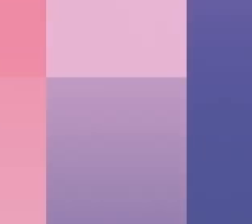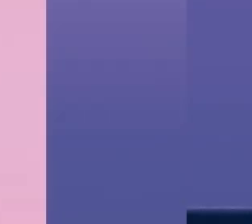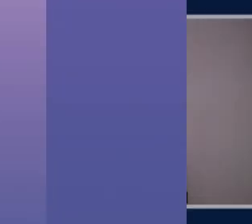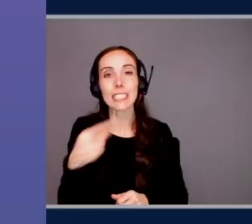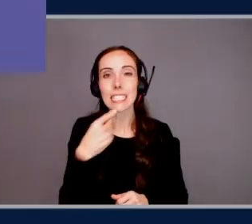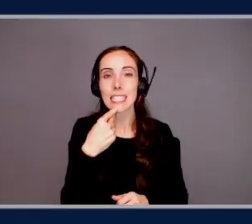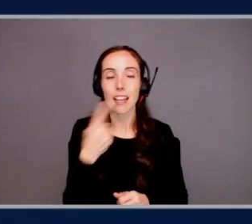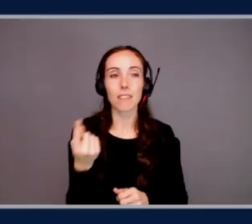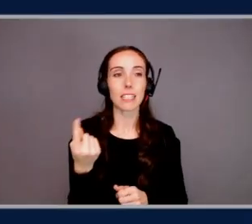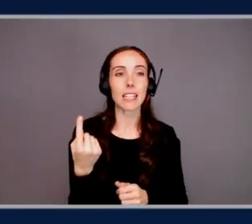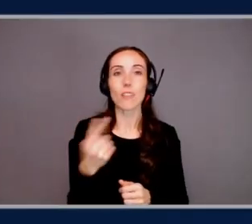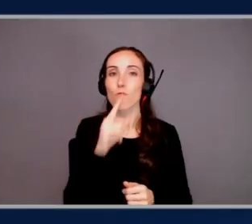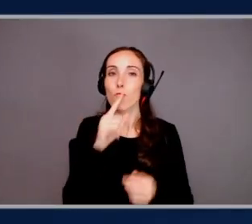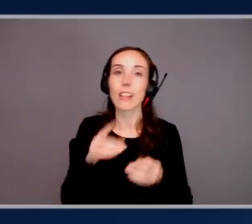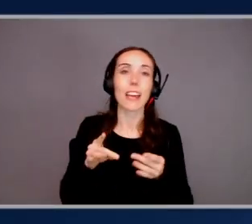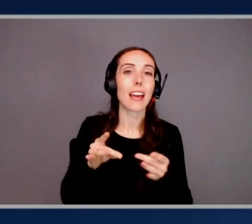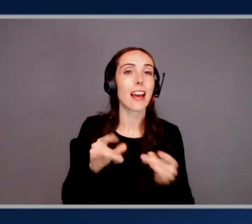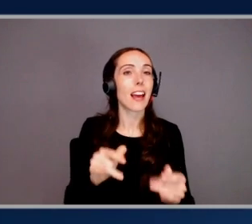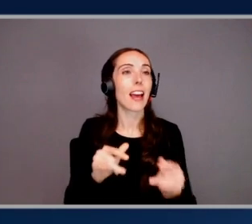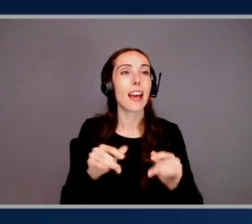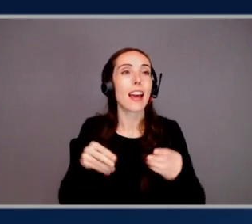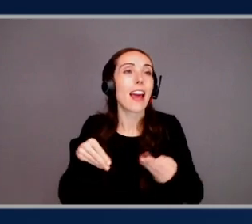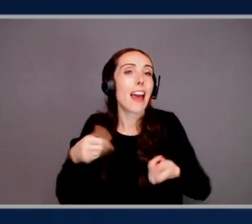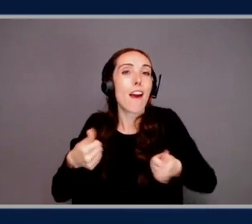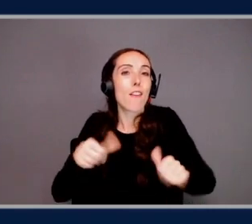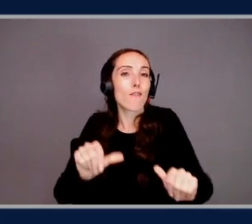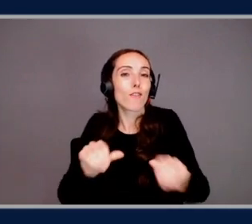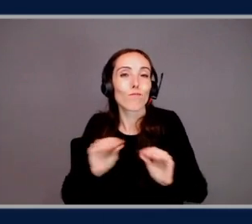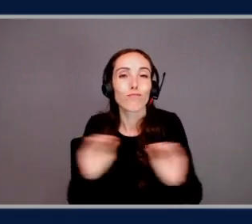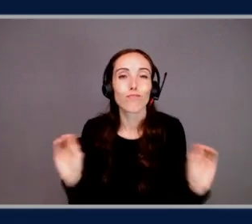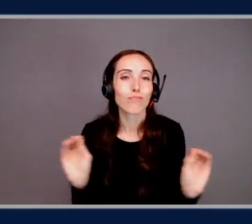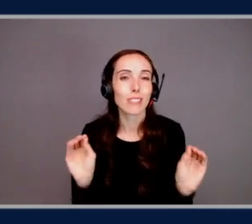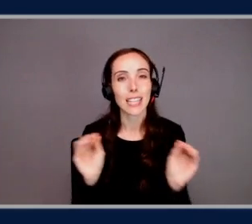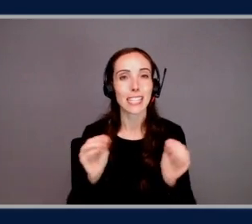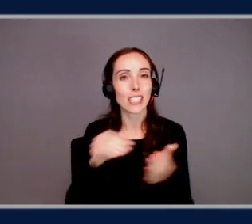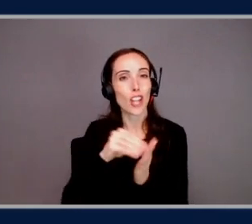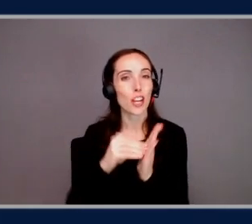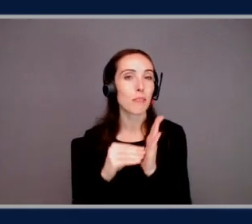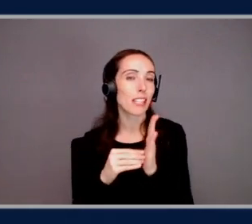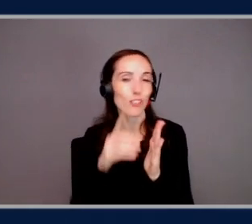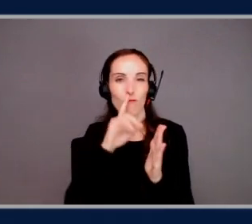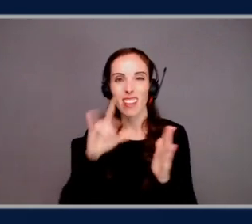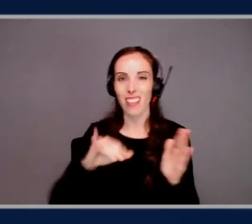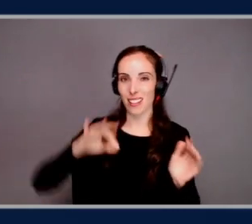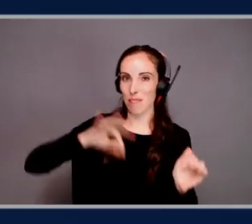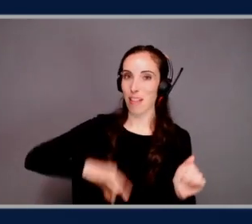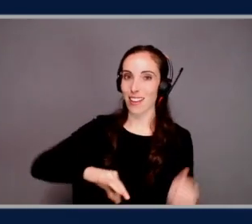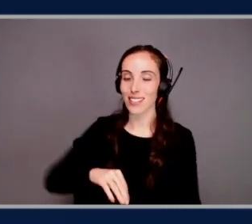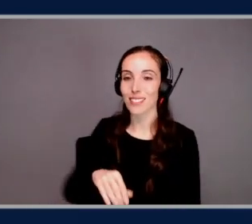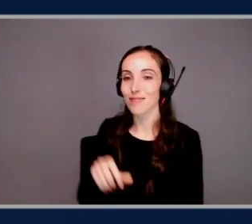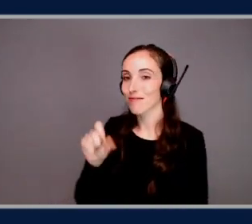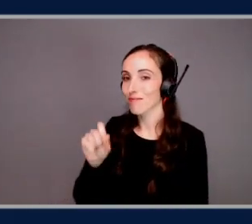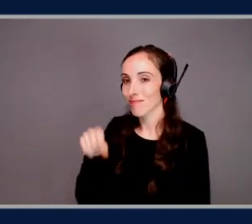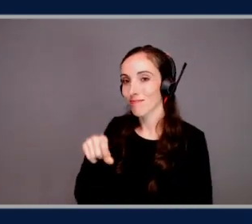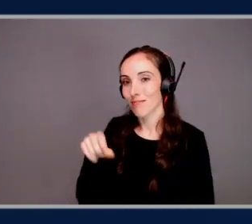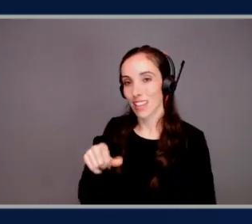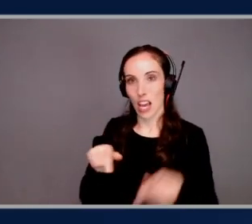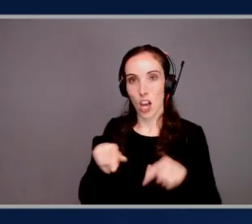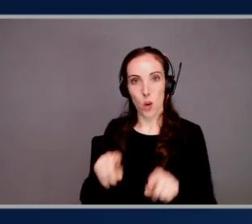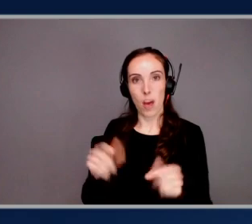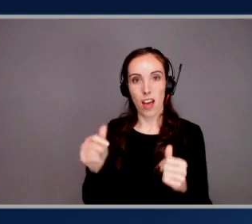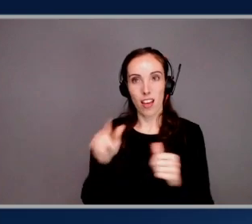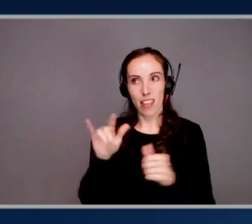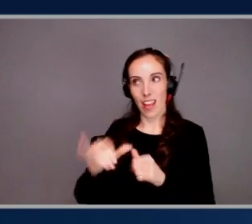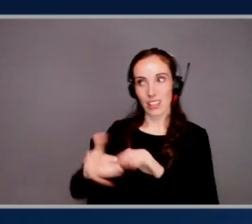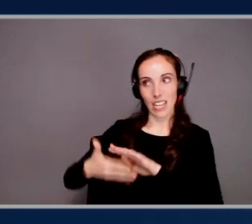is always a plus. Yeah, we agree. So while that's running in the background, because it can take a second, I want to show